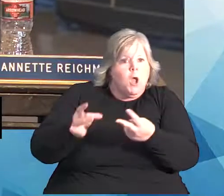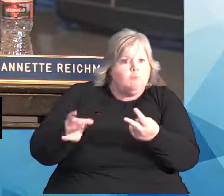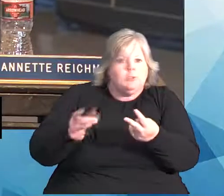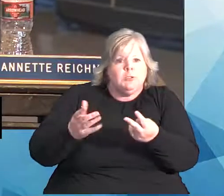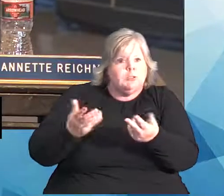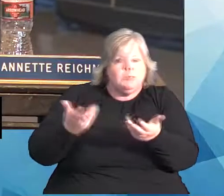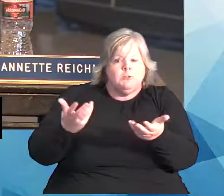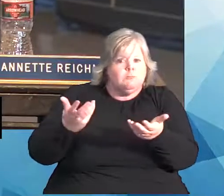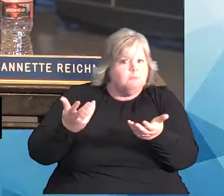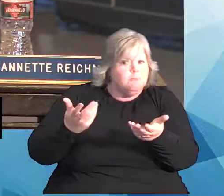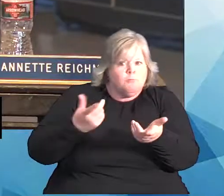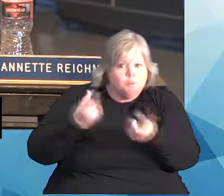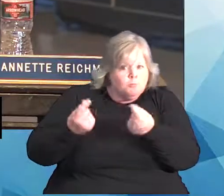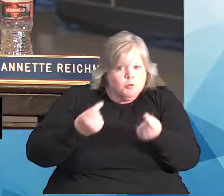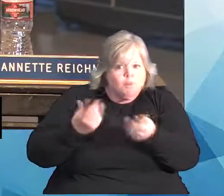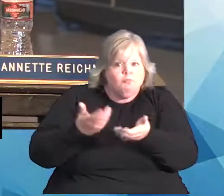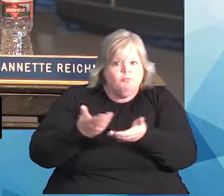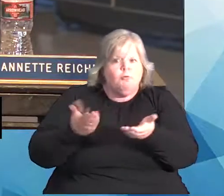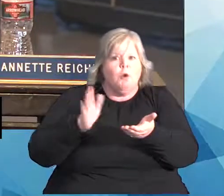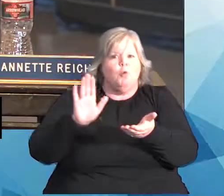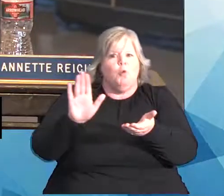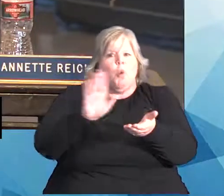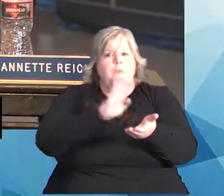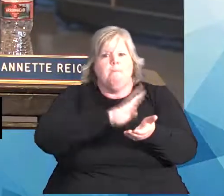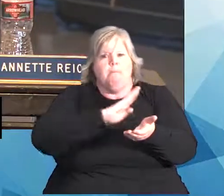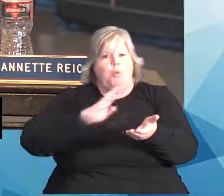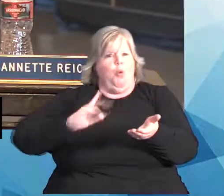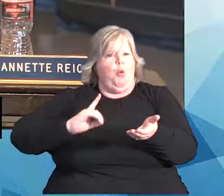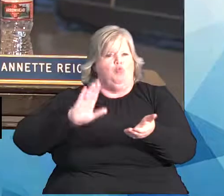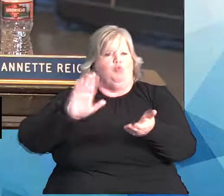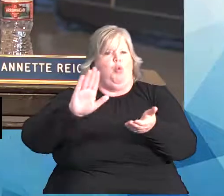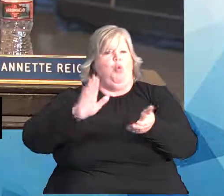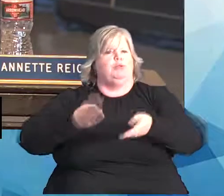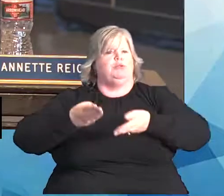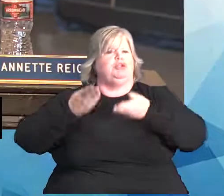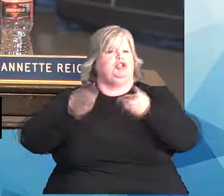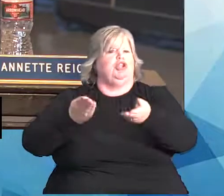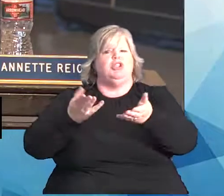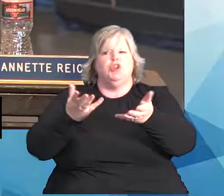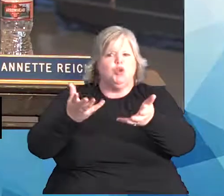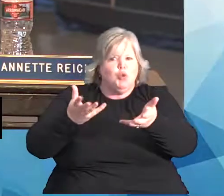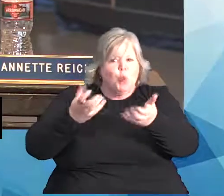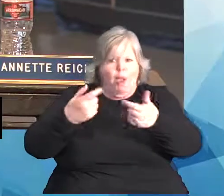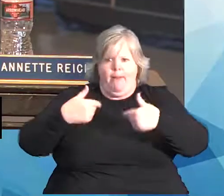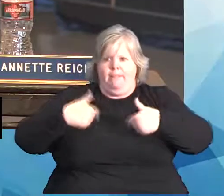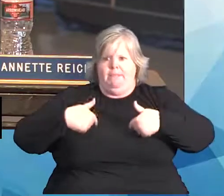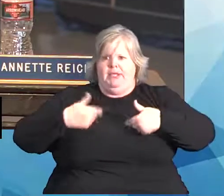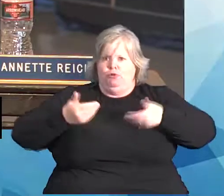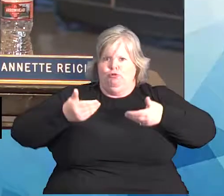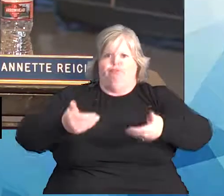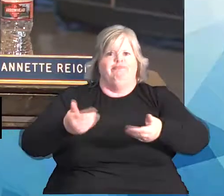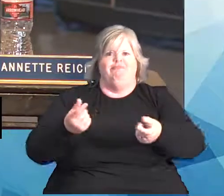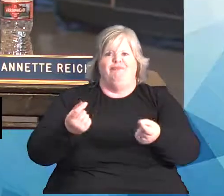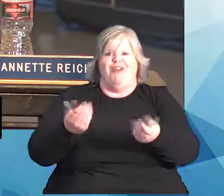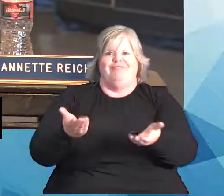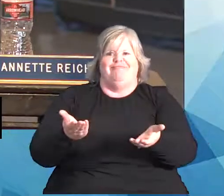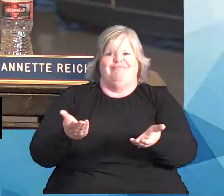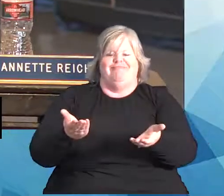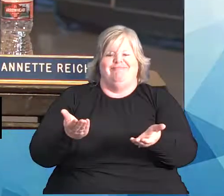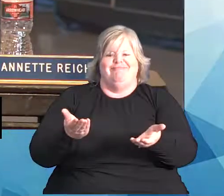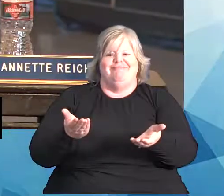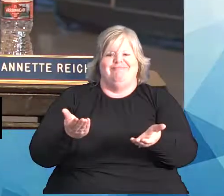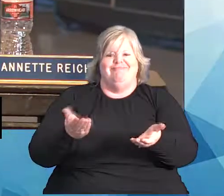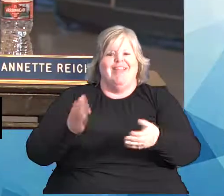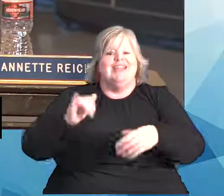we do? What's your suggestions? What do you want me to do? And